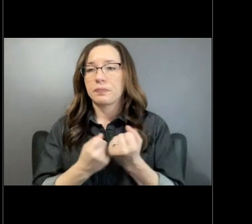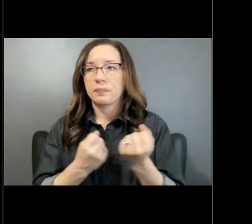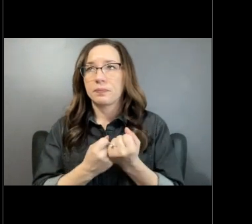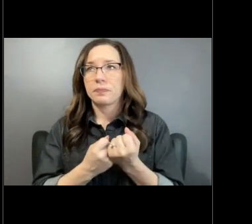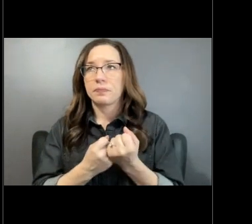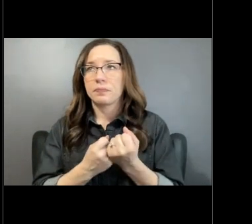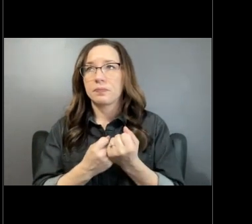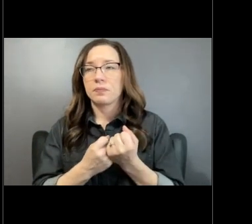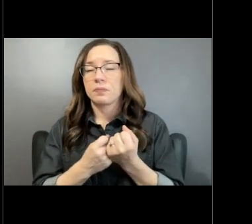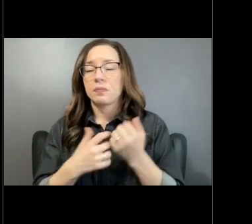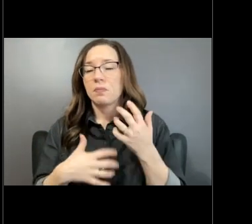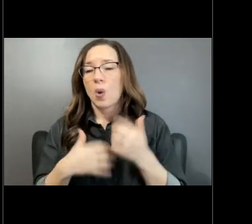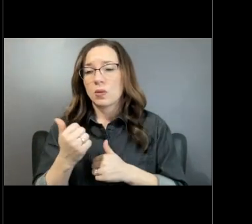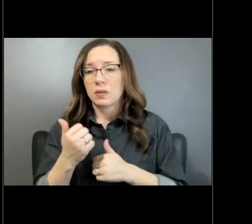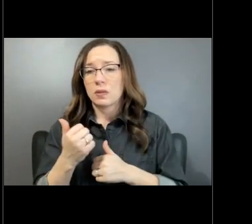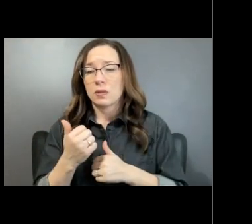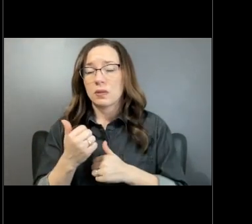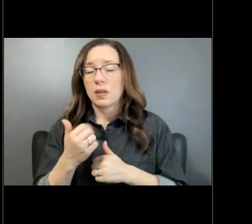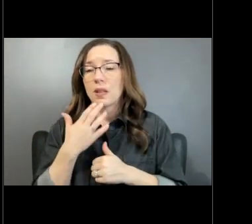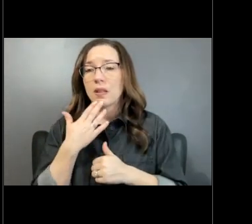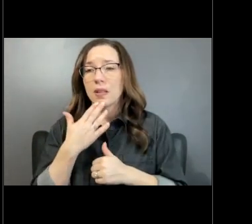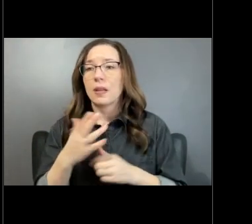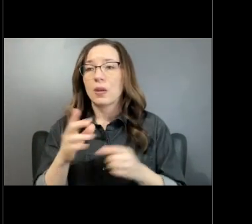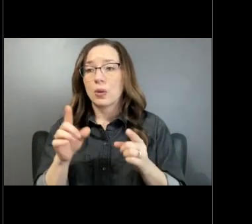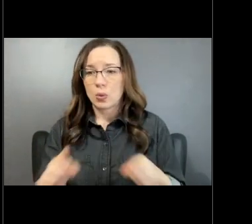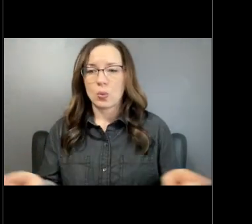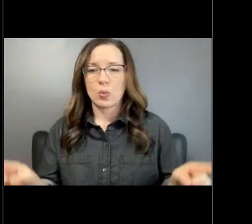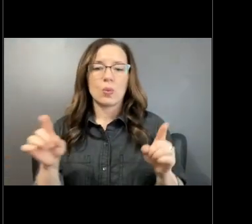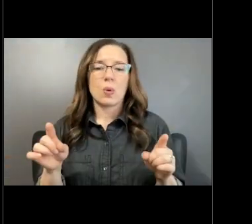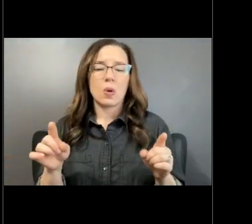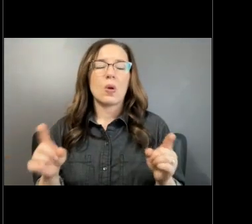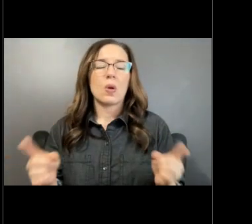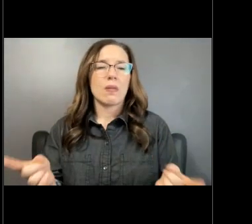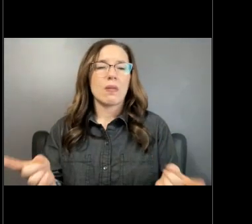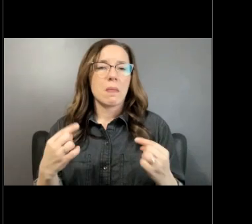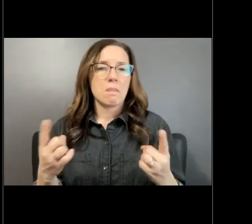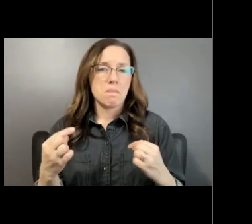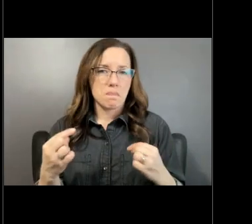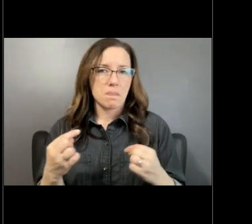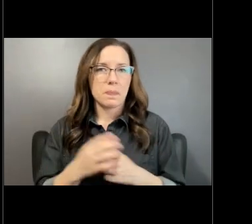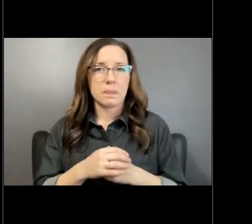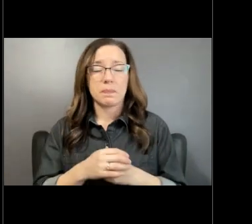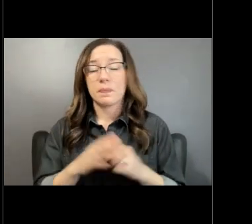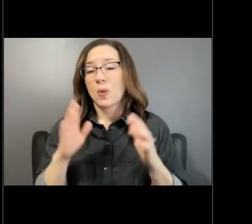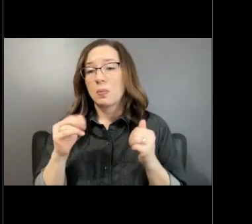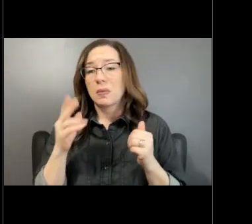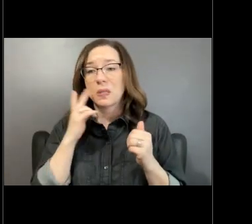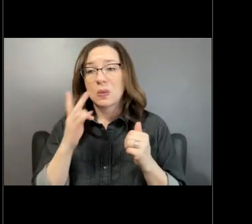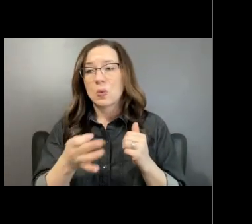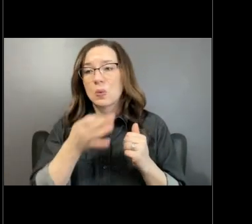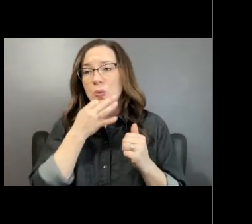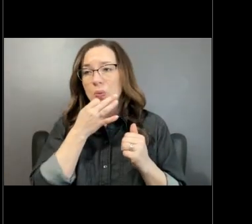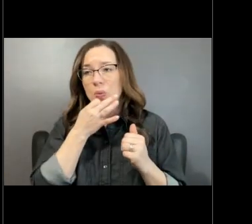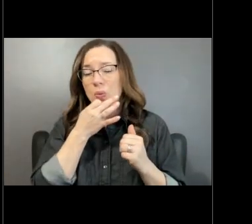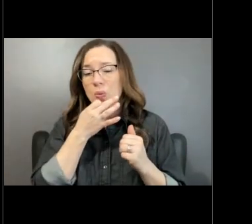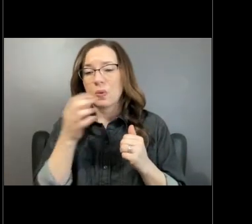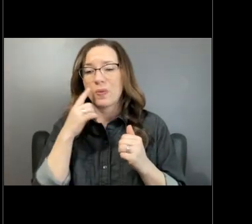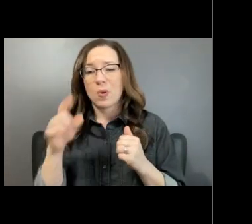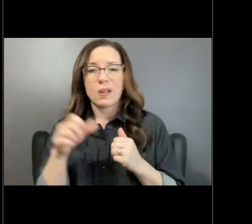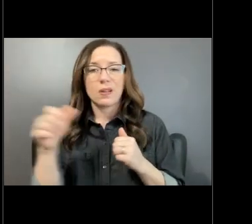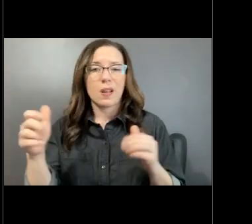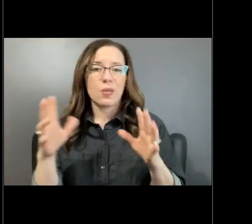and mostly we would like to thank you, the attendees. We hope to see you soon for another one of